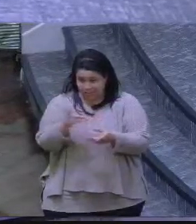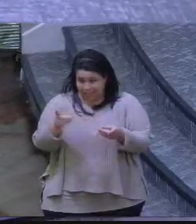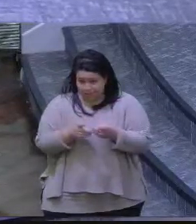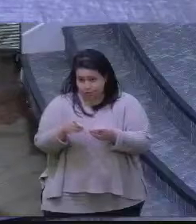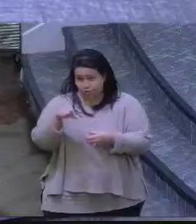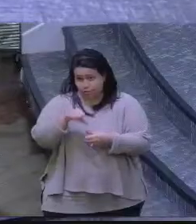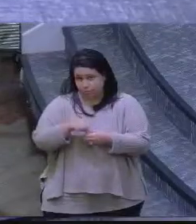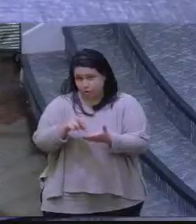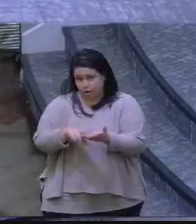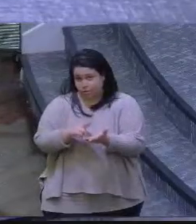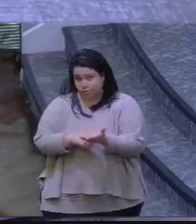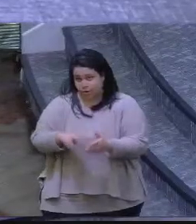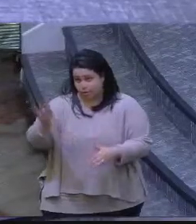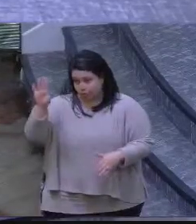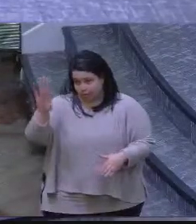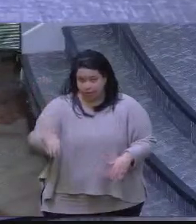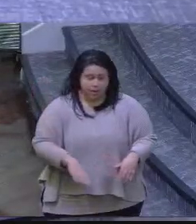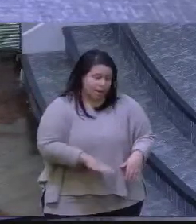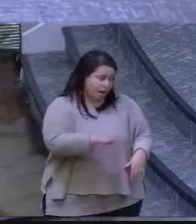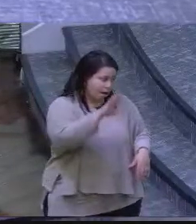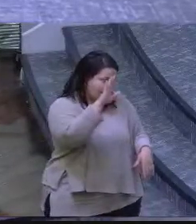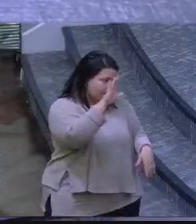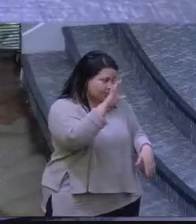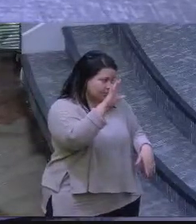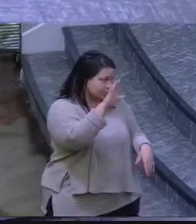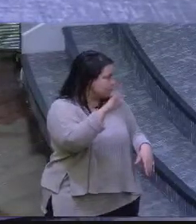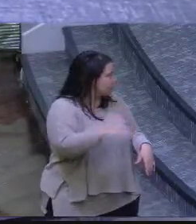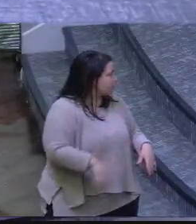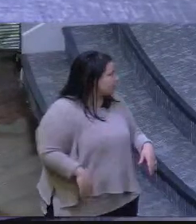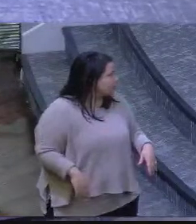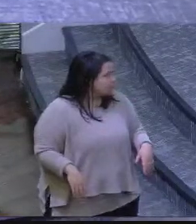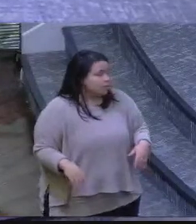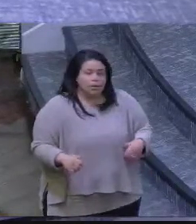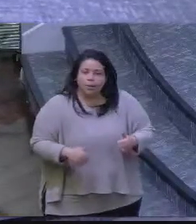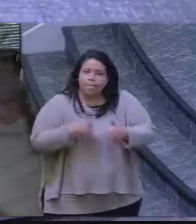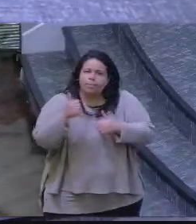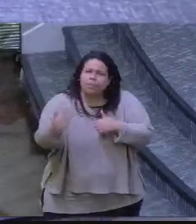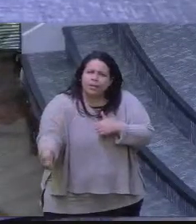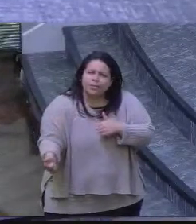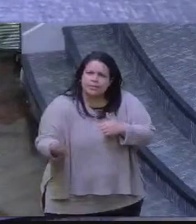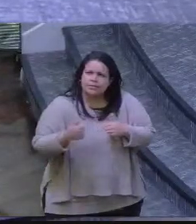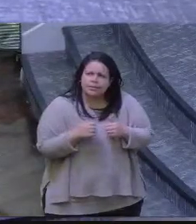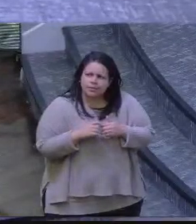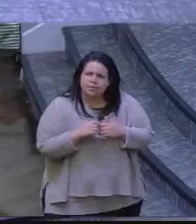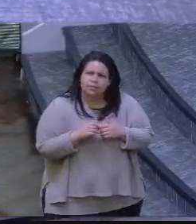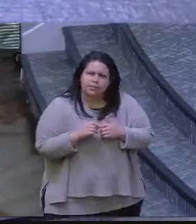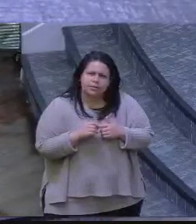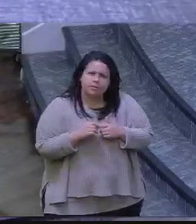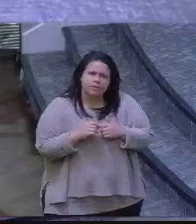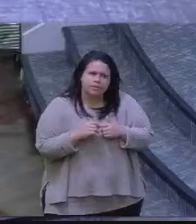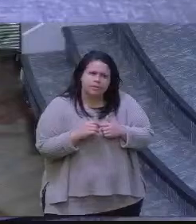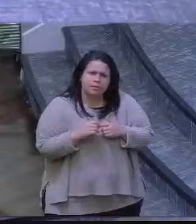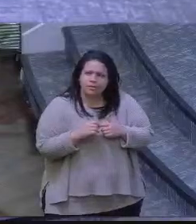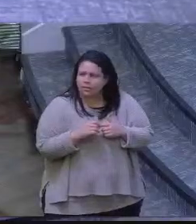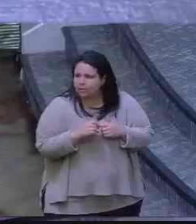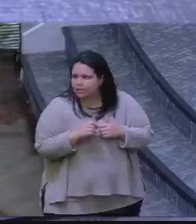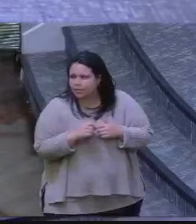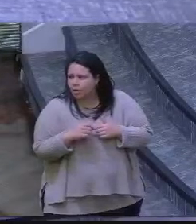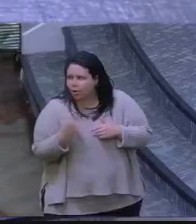and say aye. Aye. Aye. Okay, that motion passes, and there's one abstention, I believe. Yes,